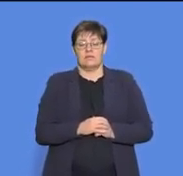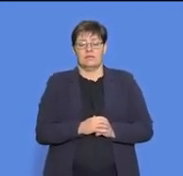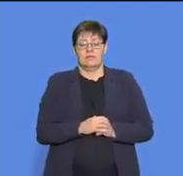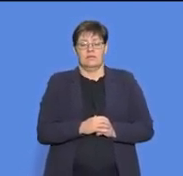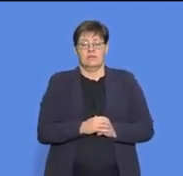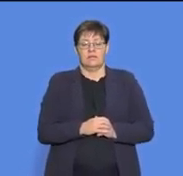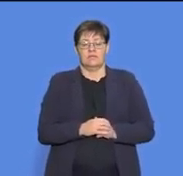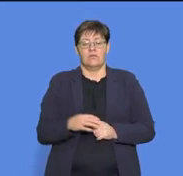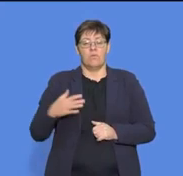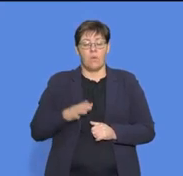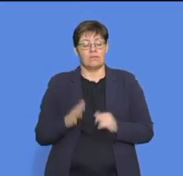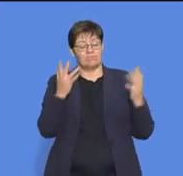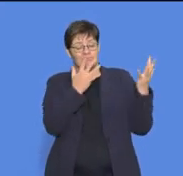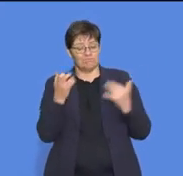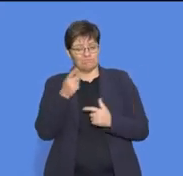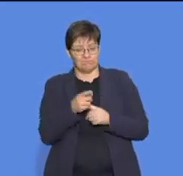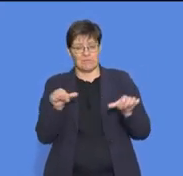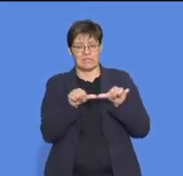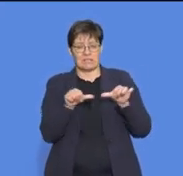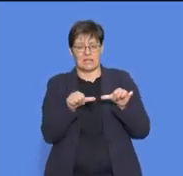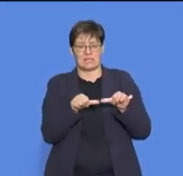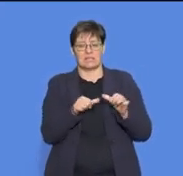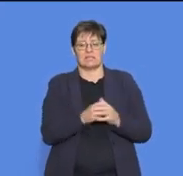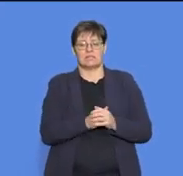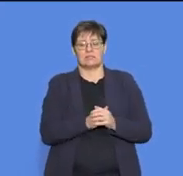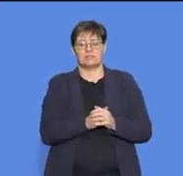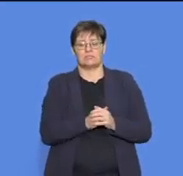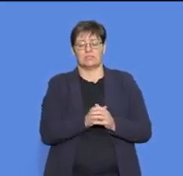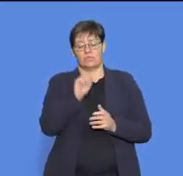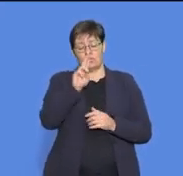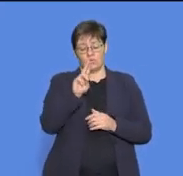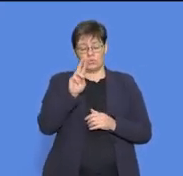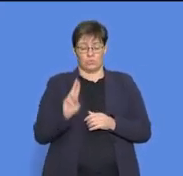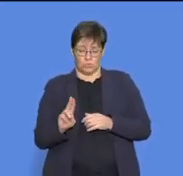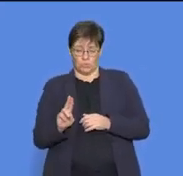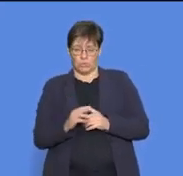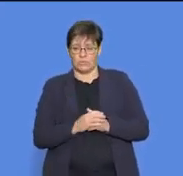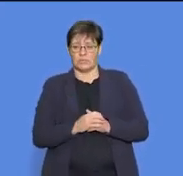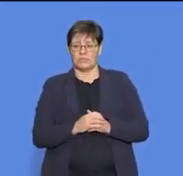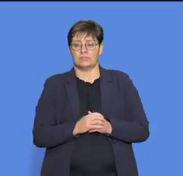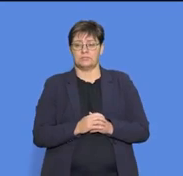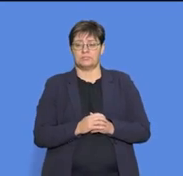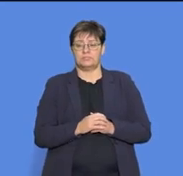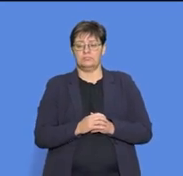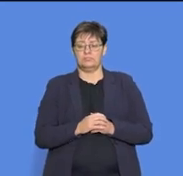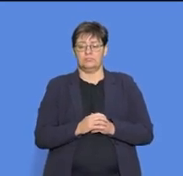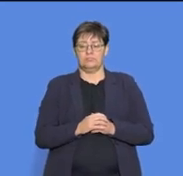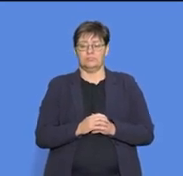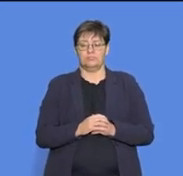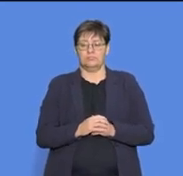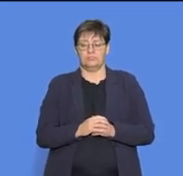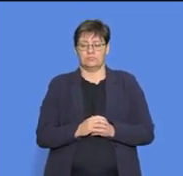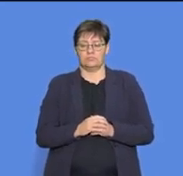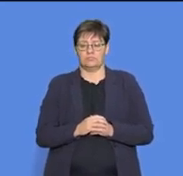next question, they want us to calculate the size of U2. Remember, we calculated UR 10,5